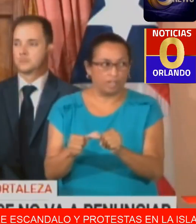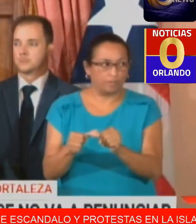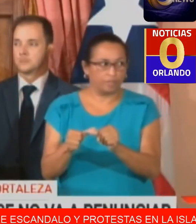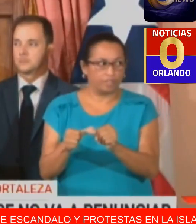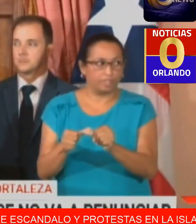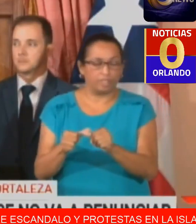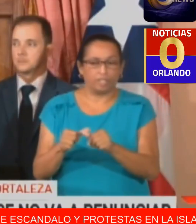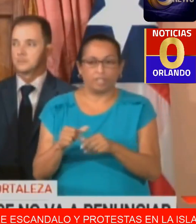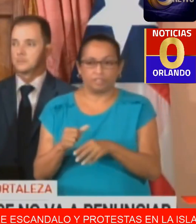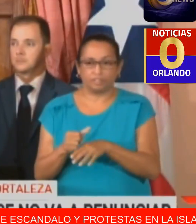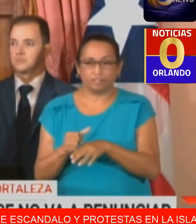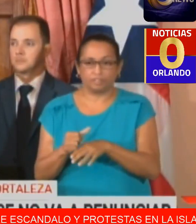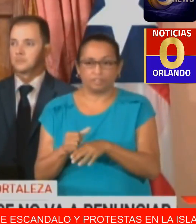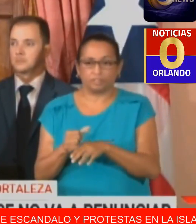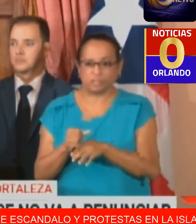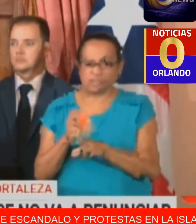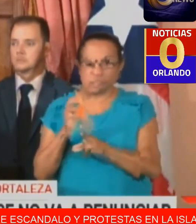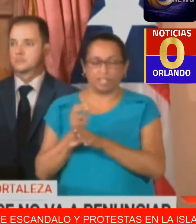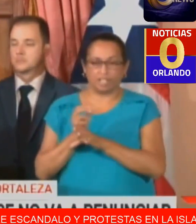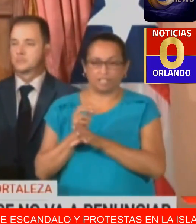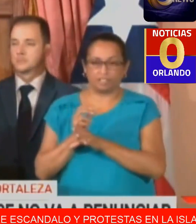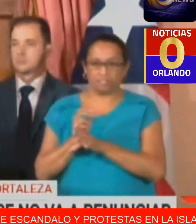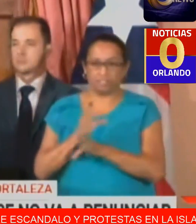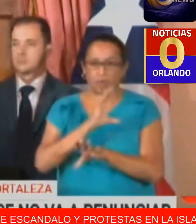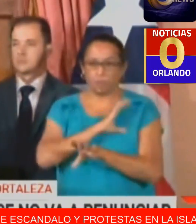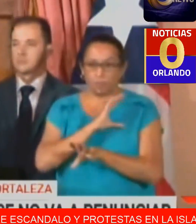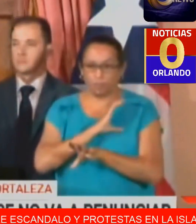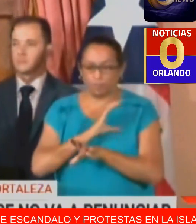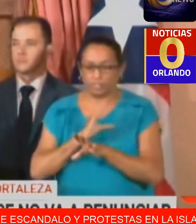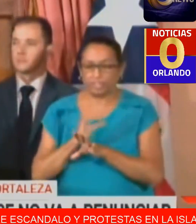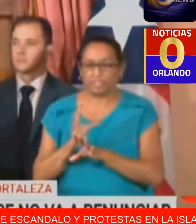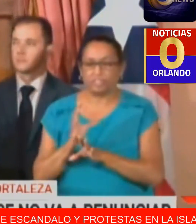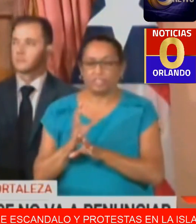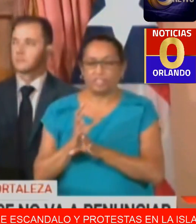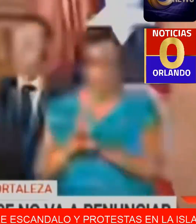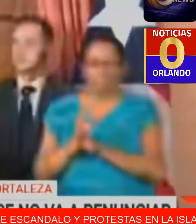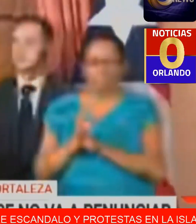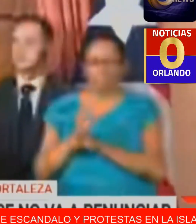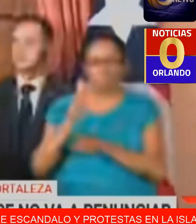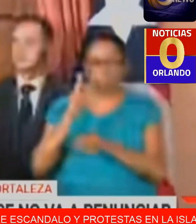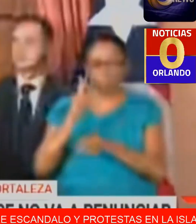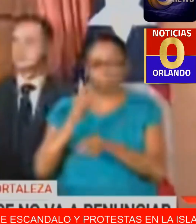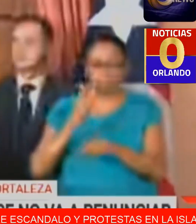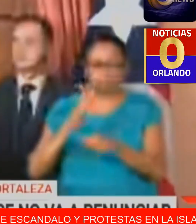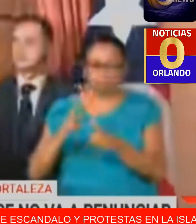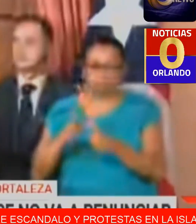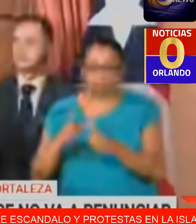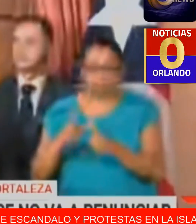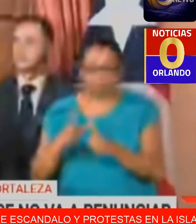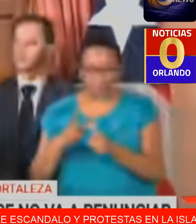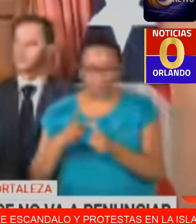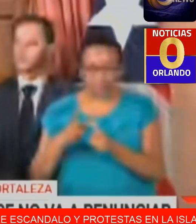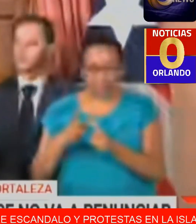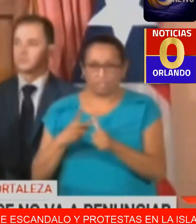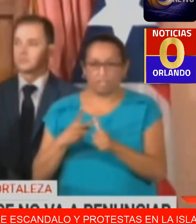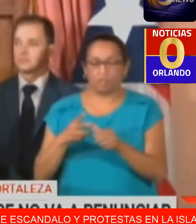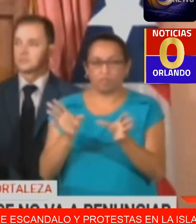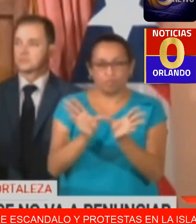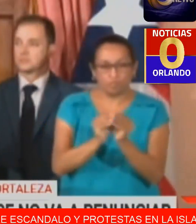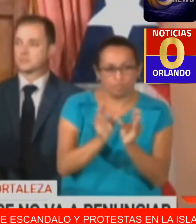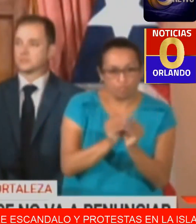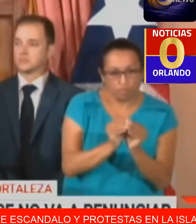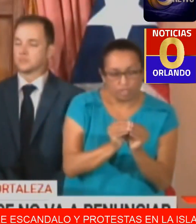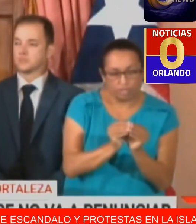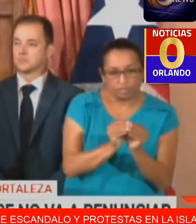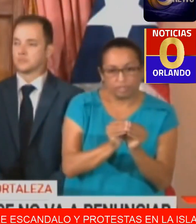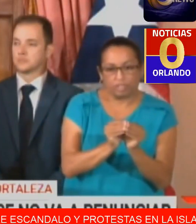making sure, number one, that our staff is fully on board working. Number two, that we have the pertinent meetings so that we